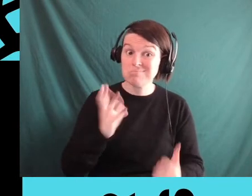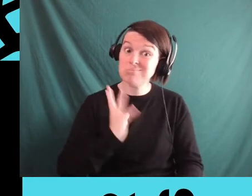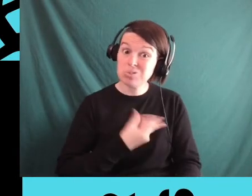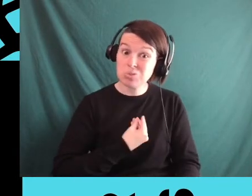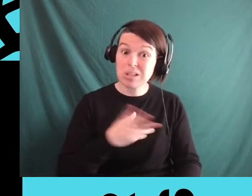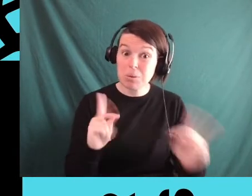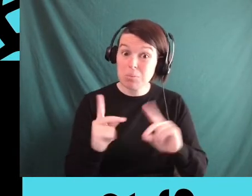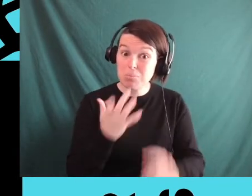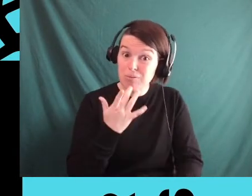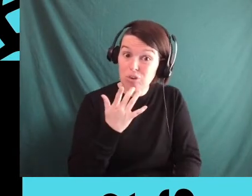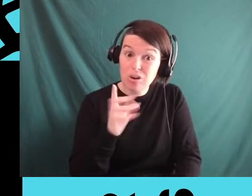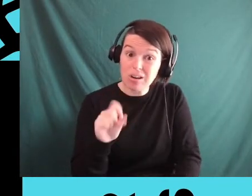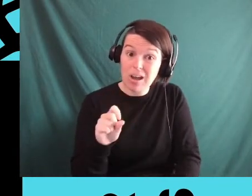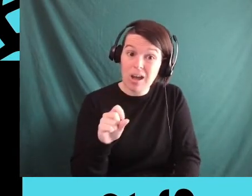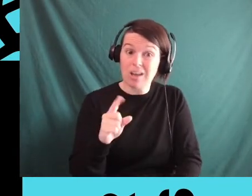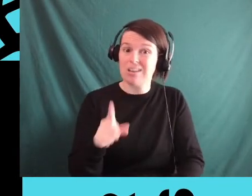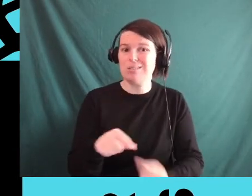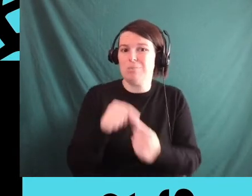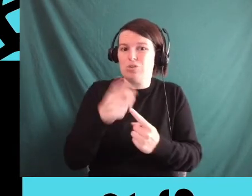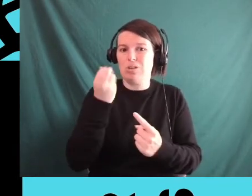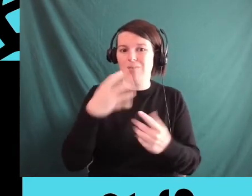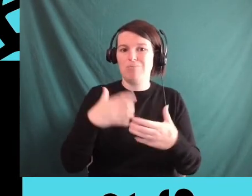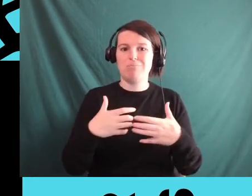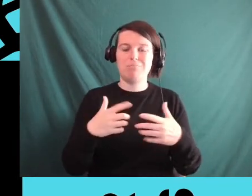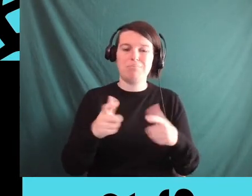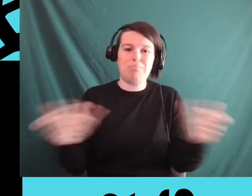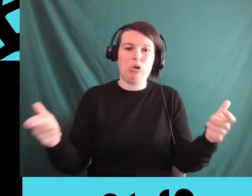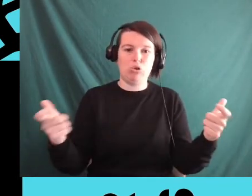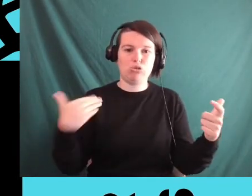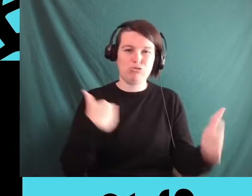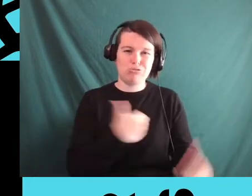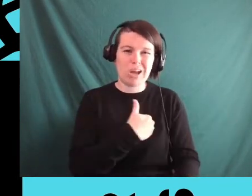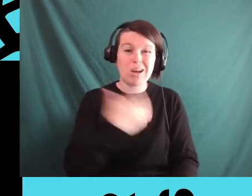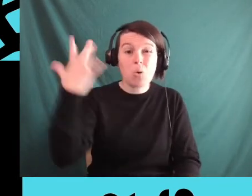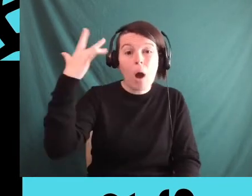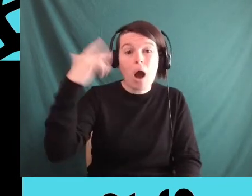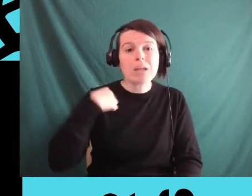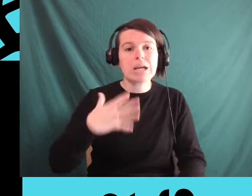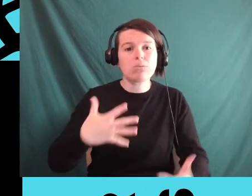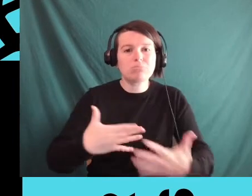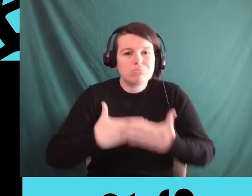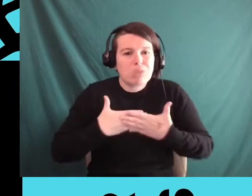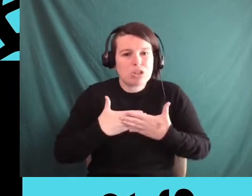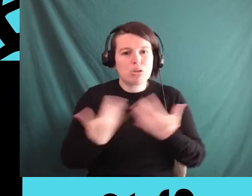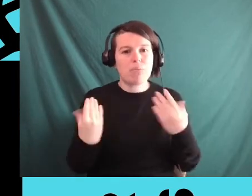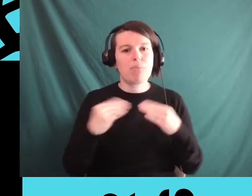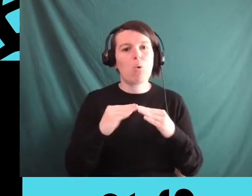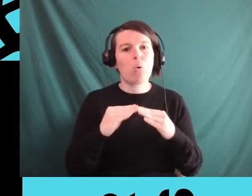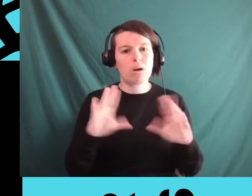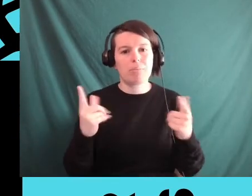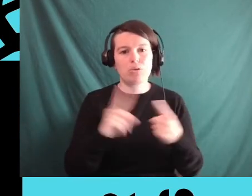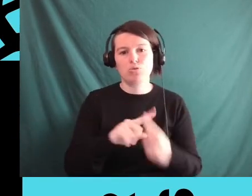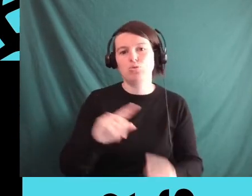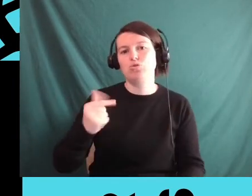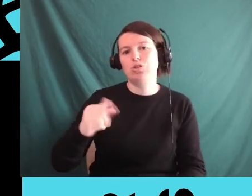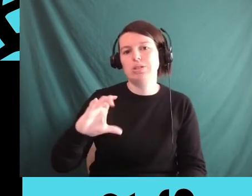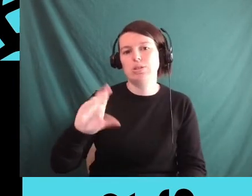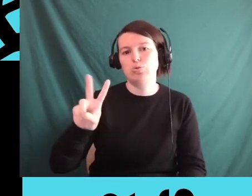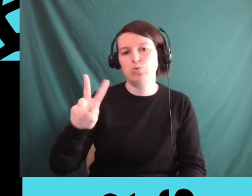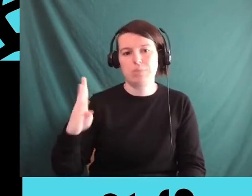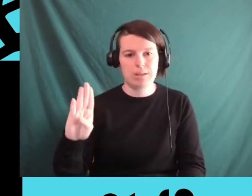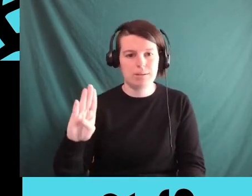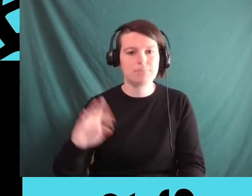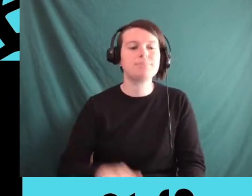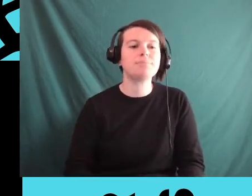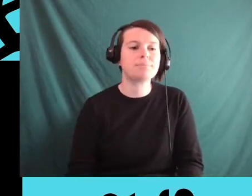though, especially those with larger chests, because the compression is generally tighter on them than GC2B. But on